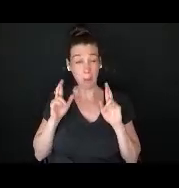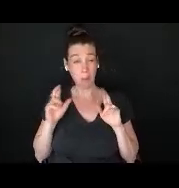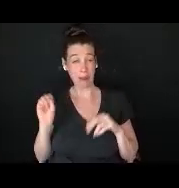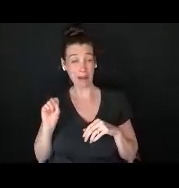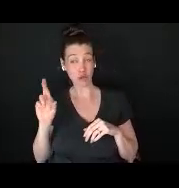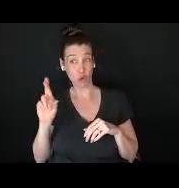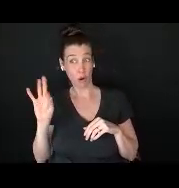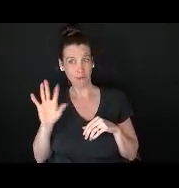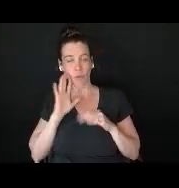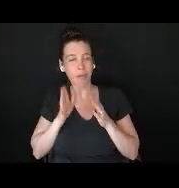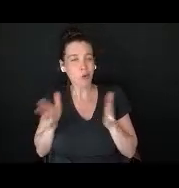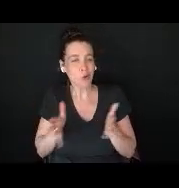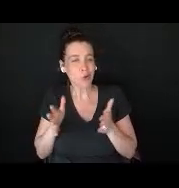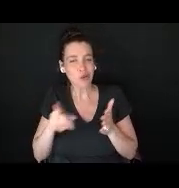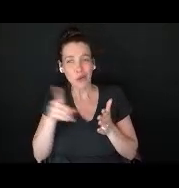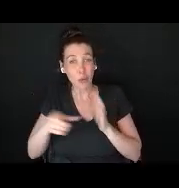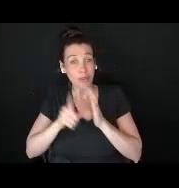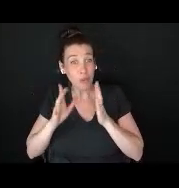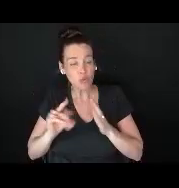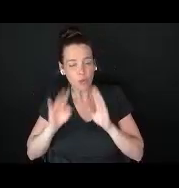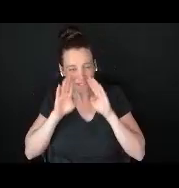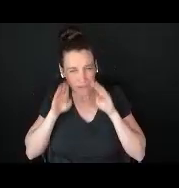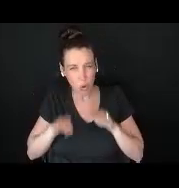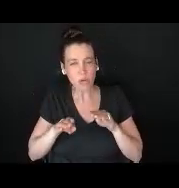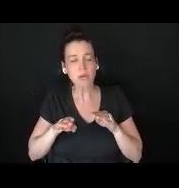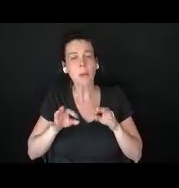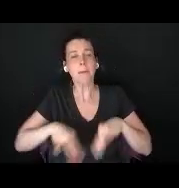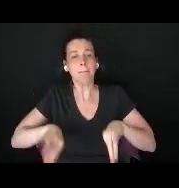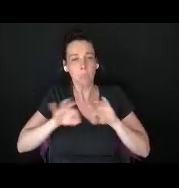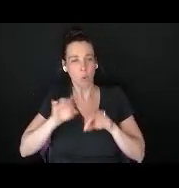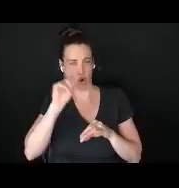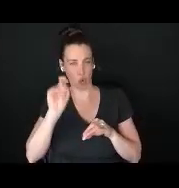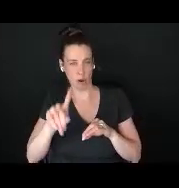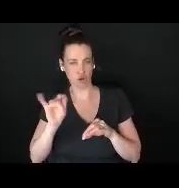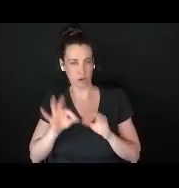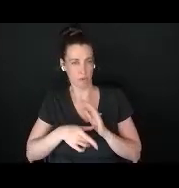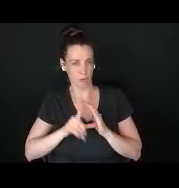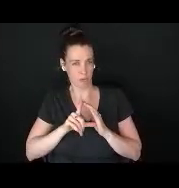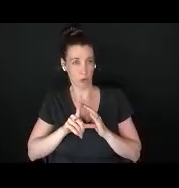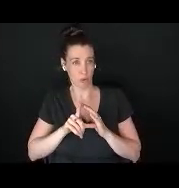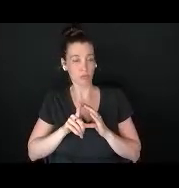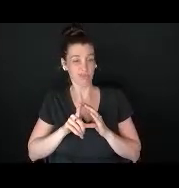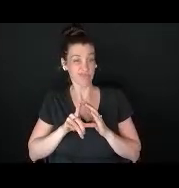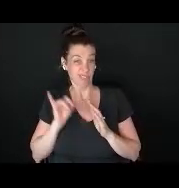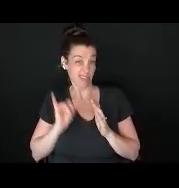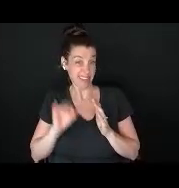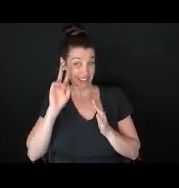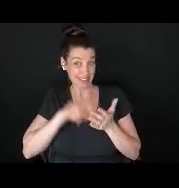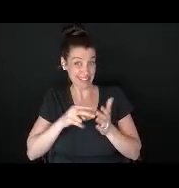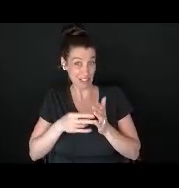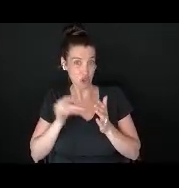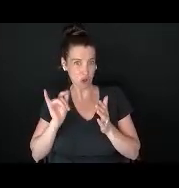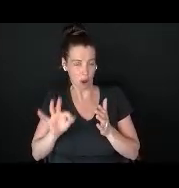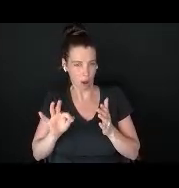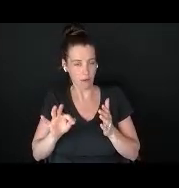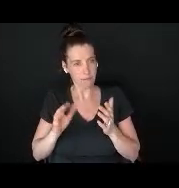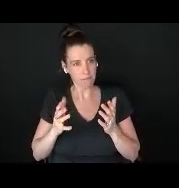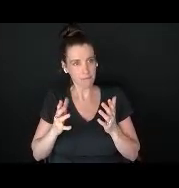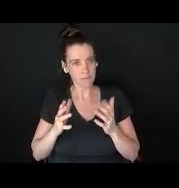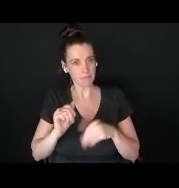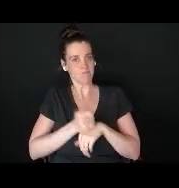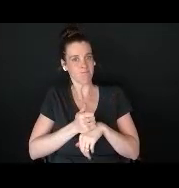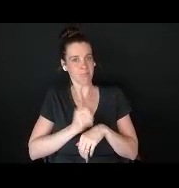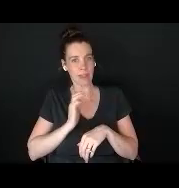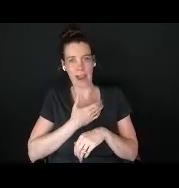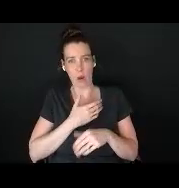to focus on the most important questions of review, and that's one of the intentions of organizing the